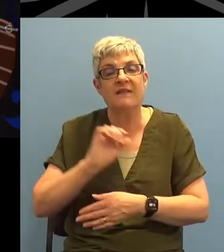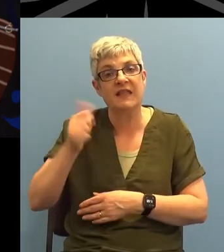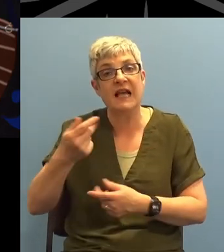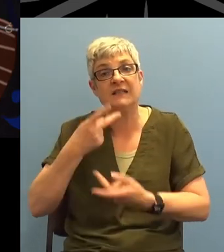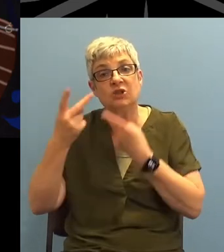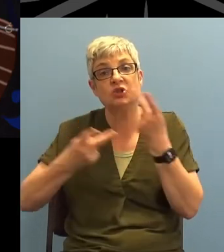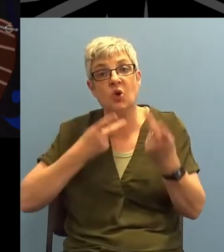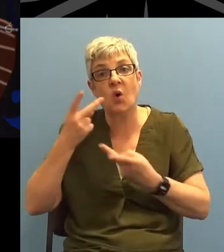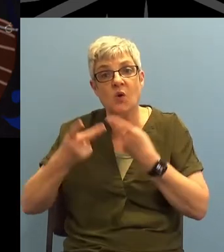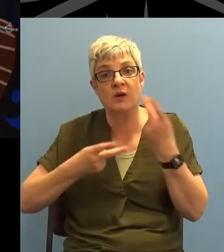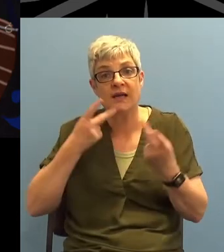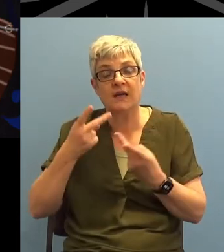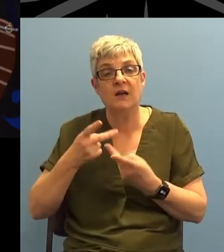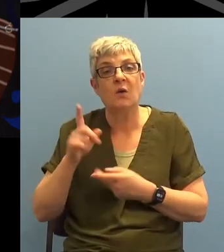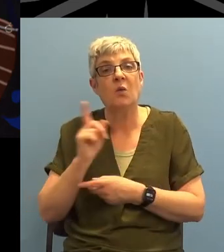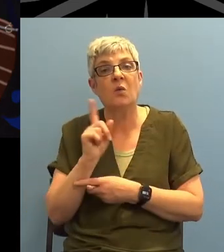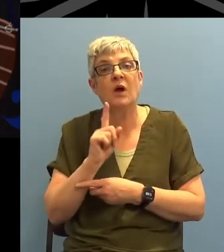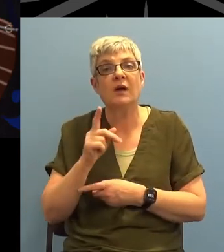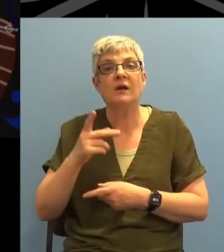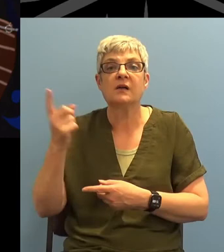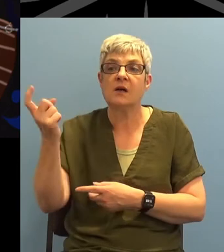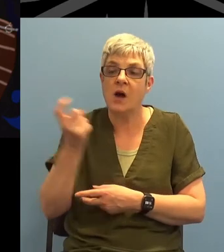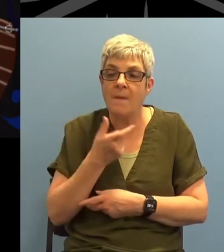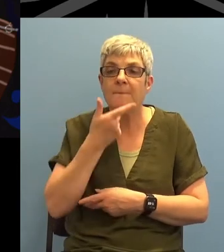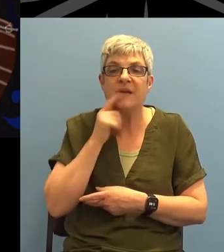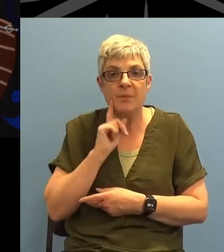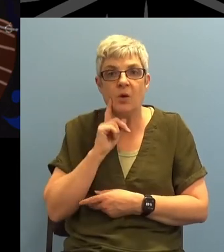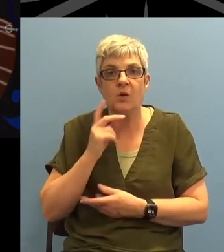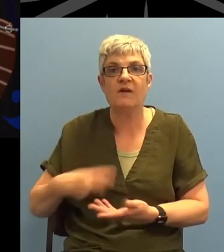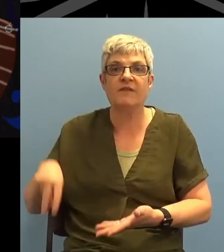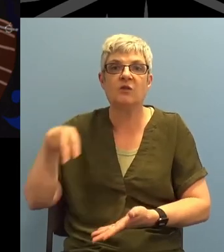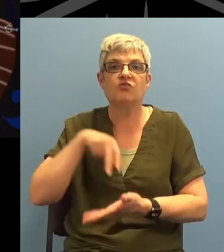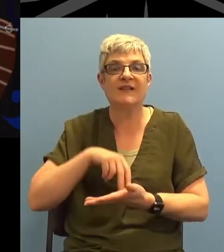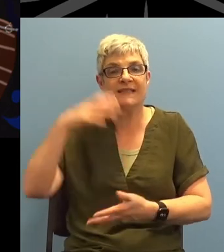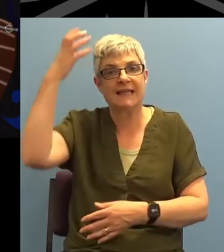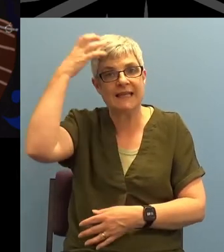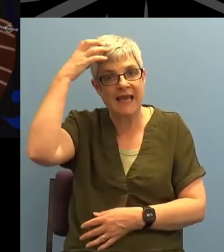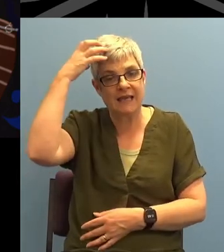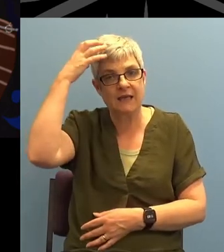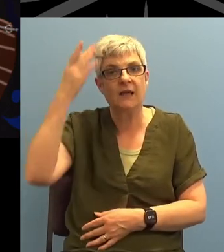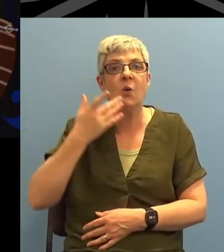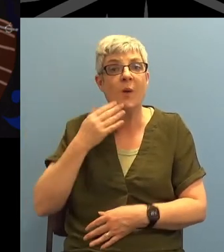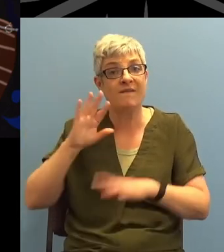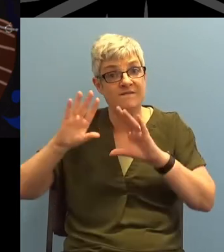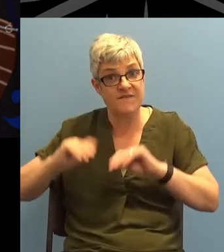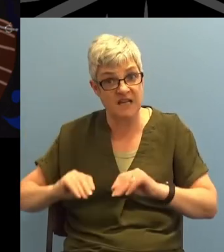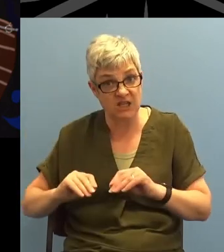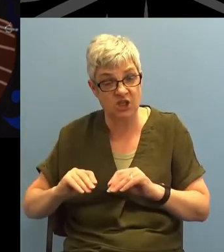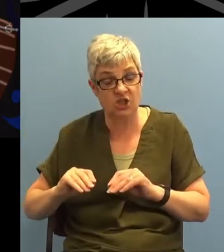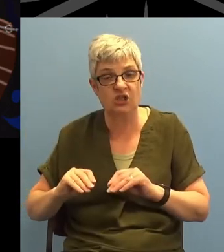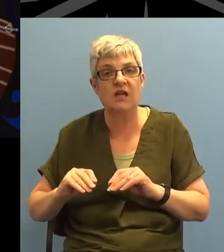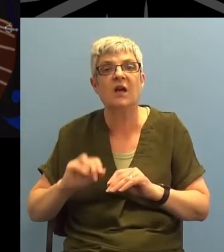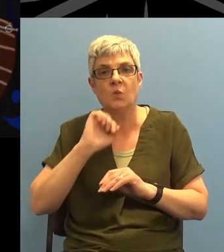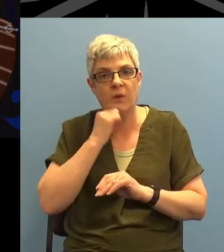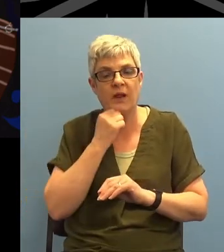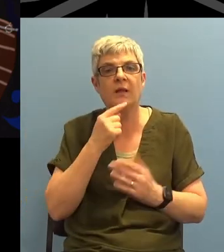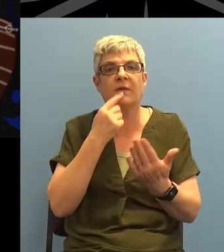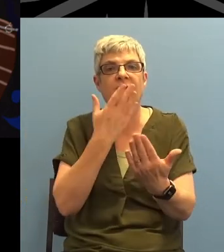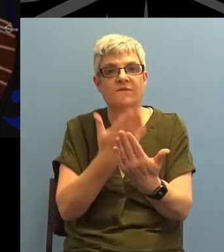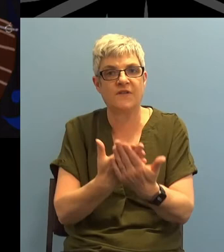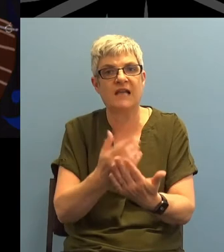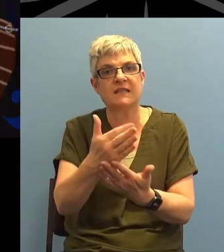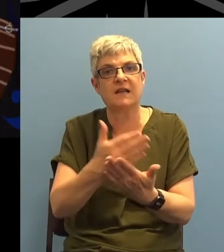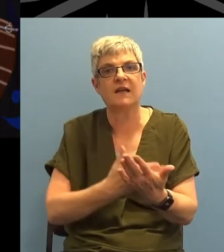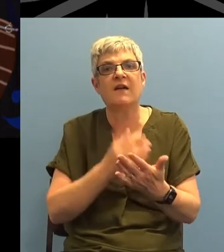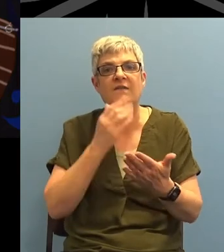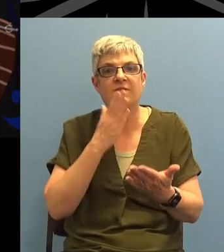song Come People of the Risen King. And after this, we'll confess our